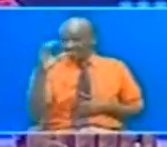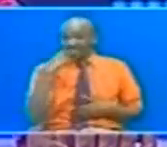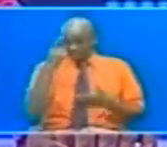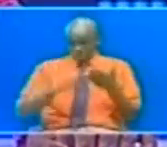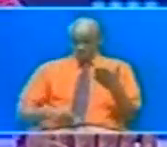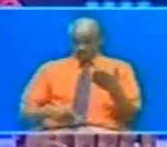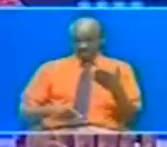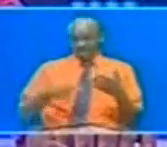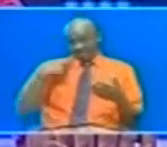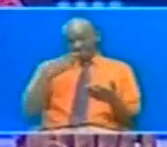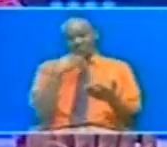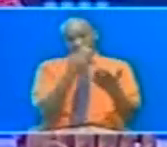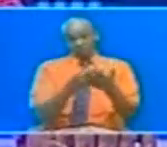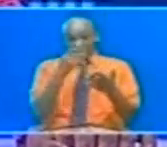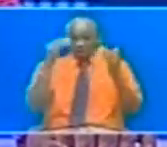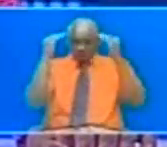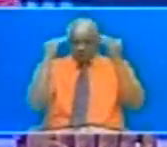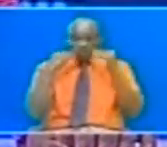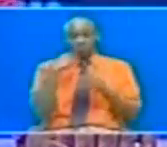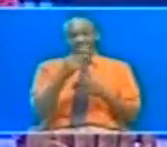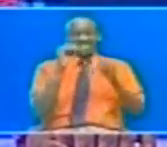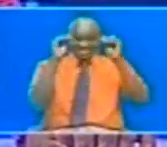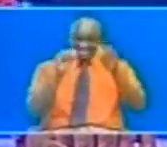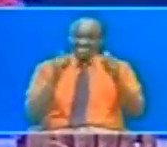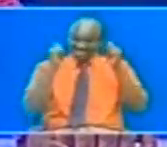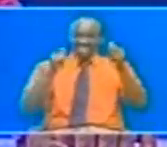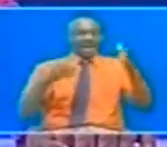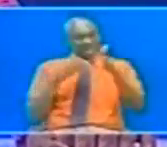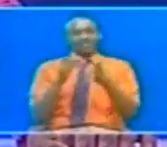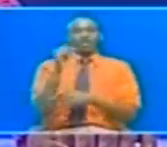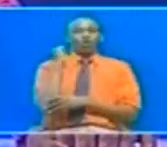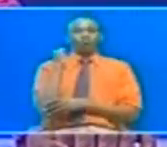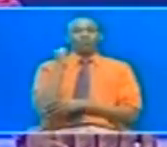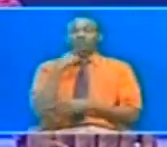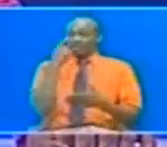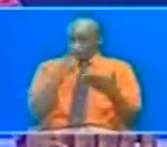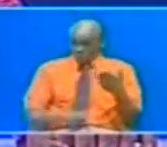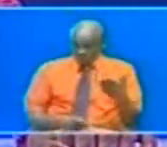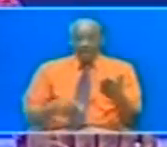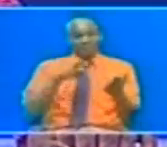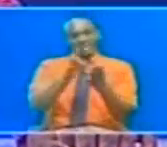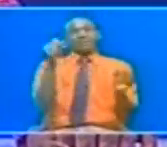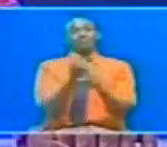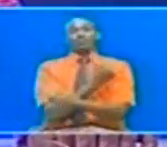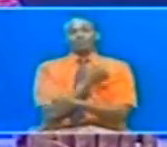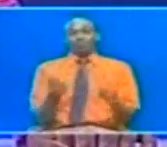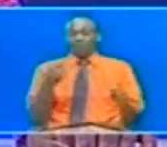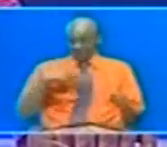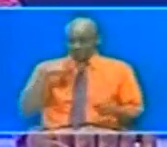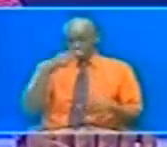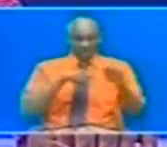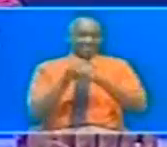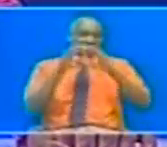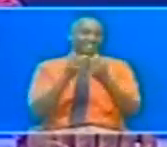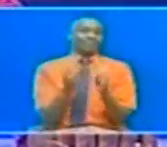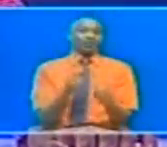week filed a petition to have the court declare the teachers' strike as illegal to justify withholding pay for those who have boycotted classes